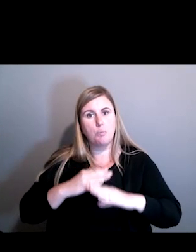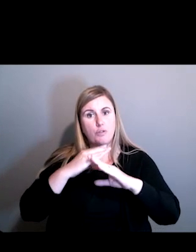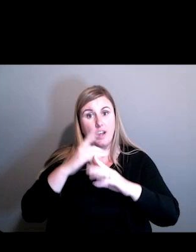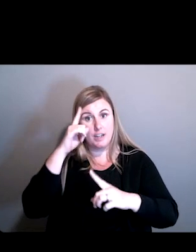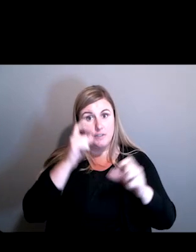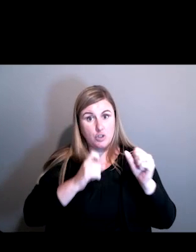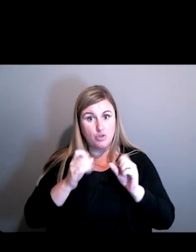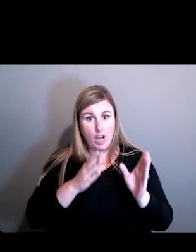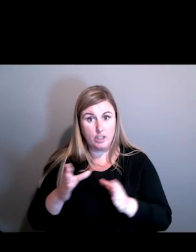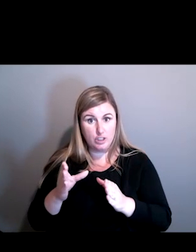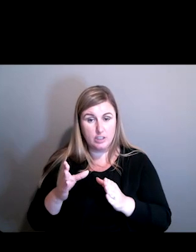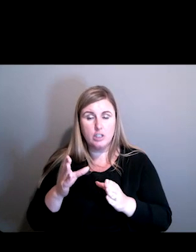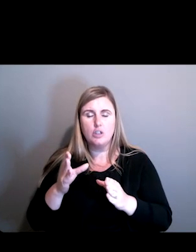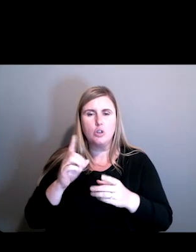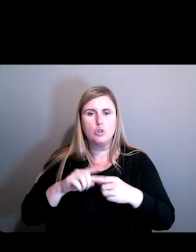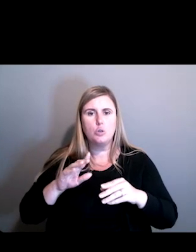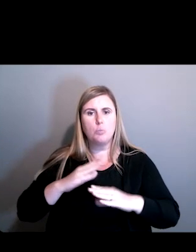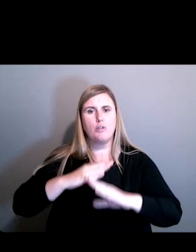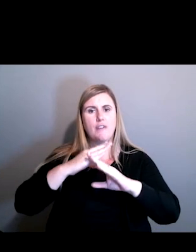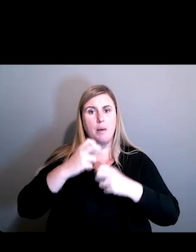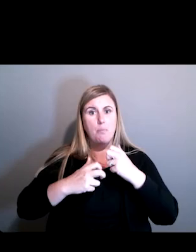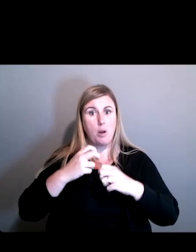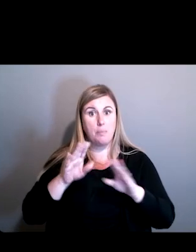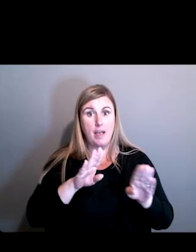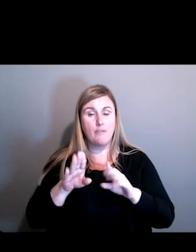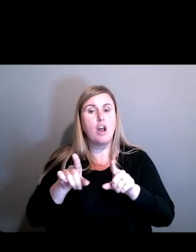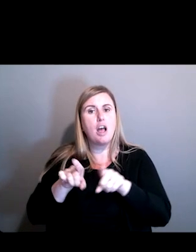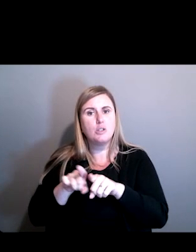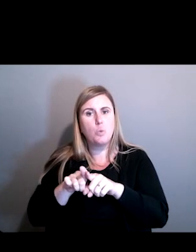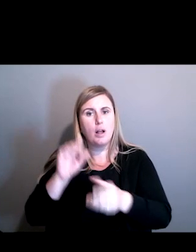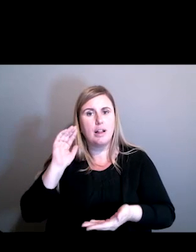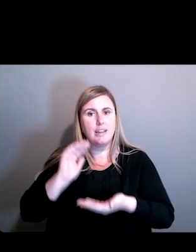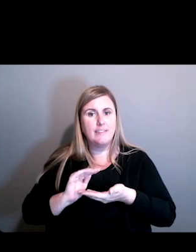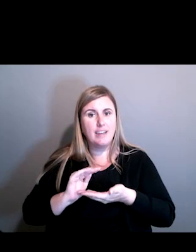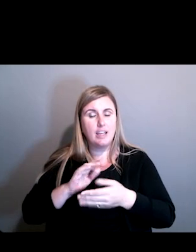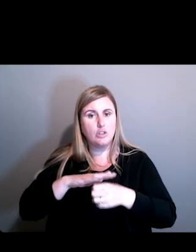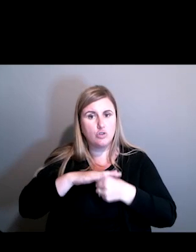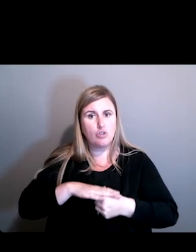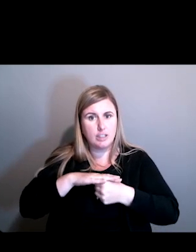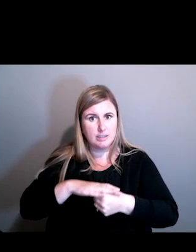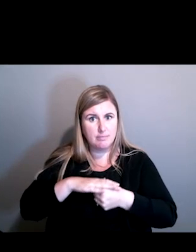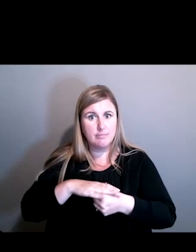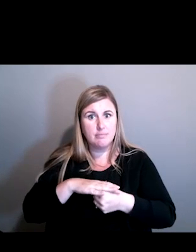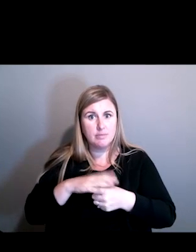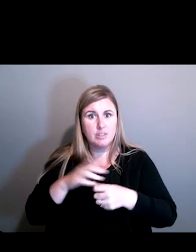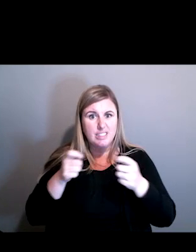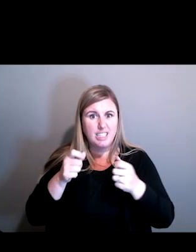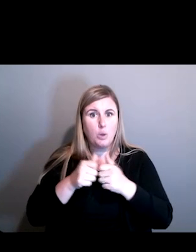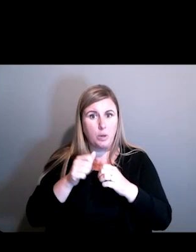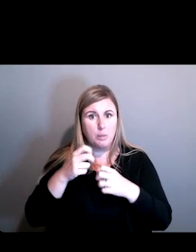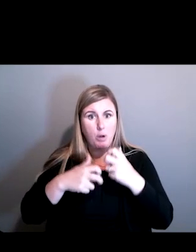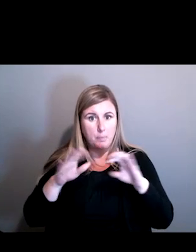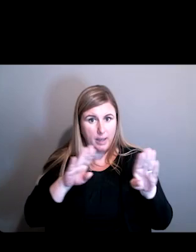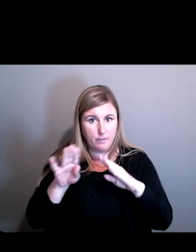preventative strategies in order to prevent problem behavior as well as alleviate the stress that you have with dealing with these